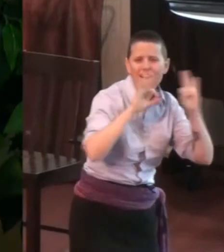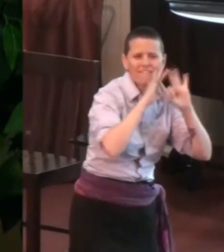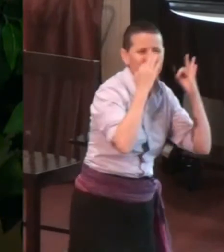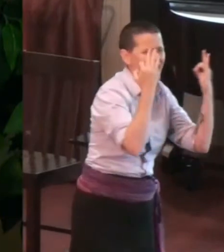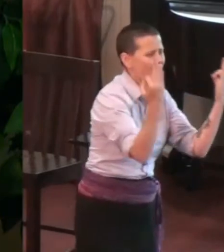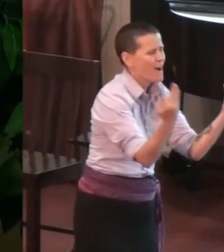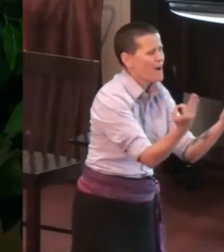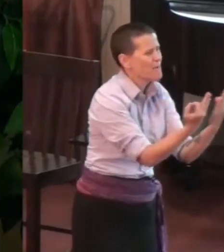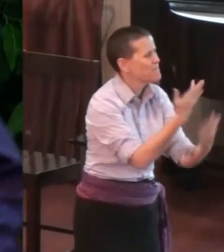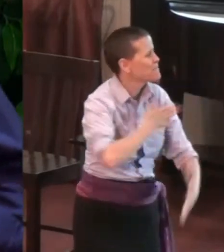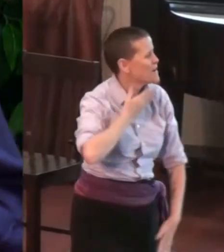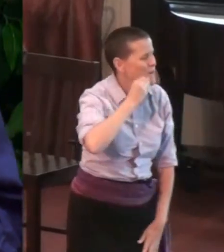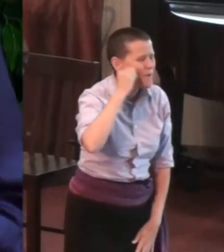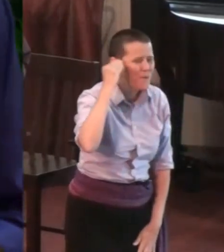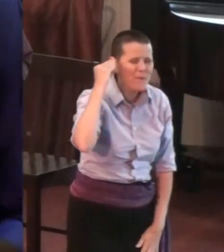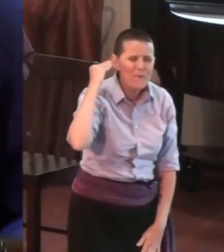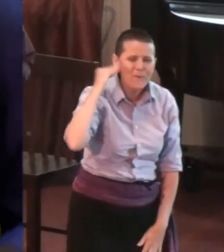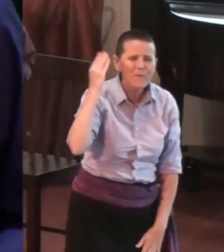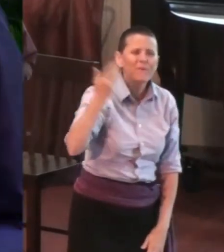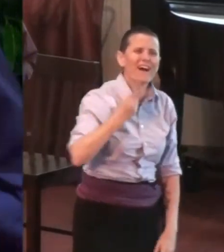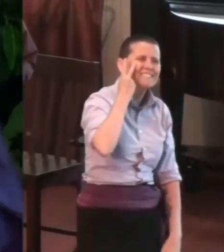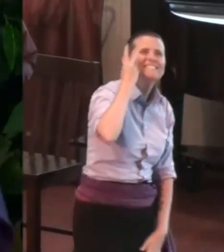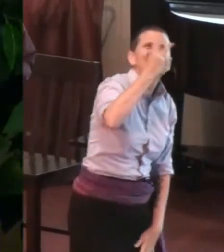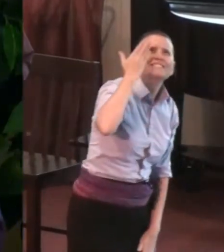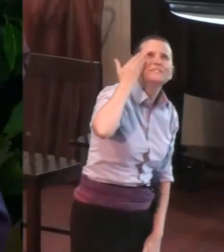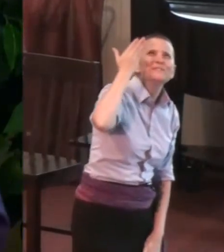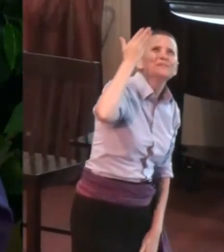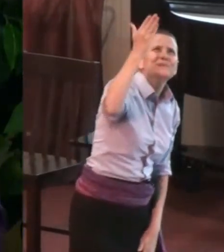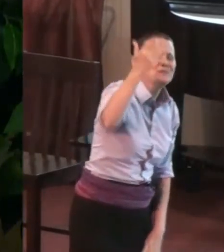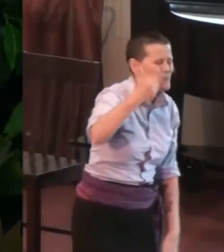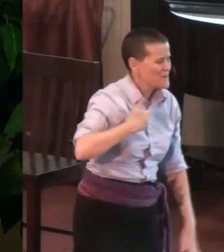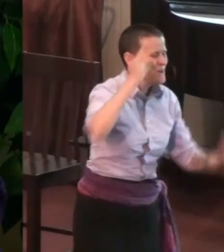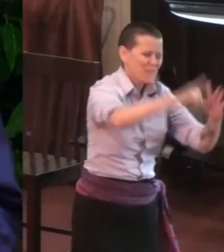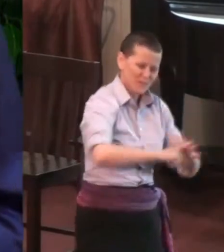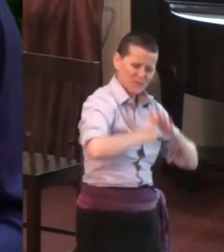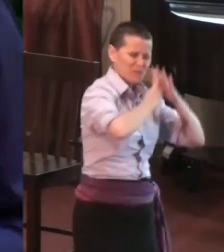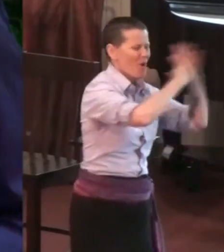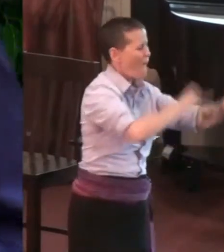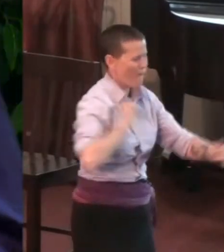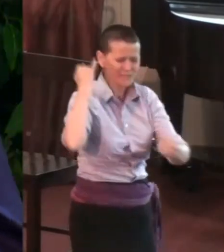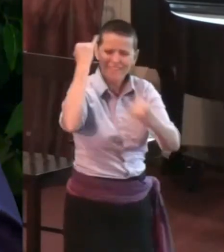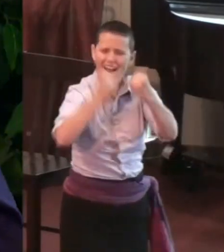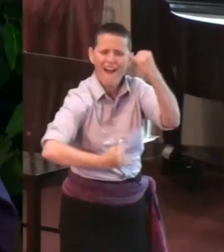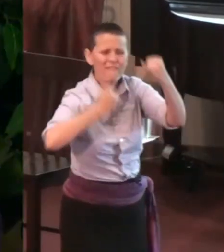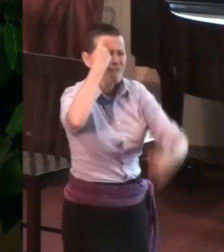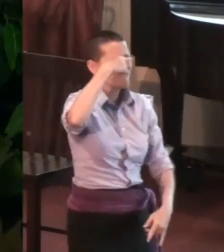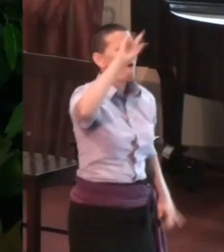my home. You're the source and the finish of my